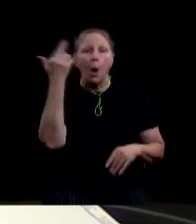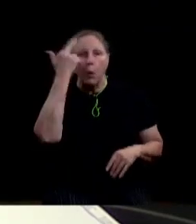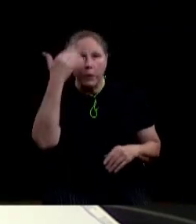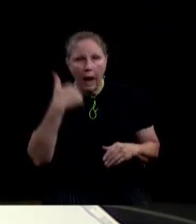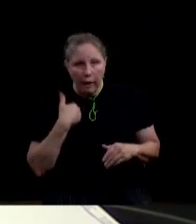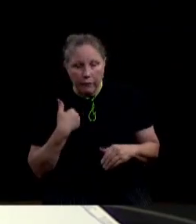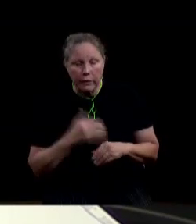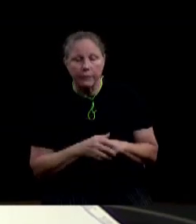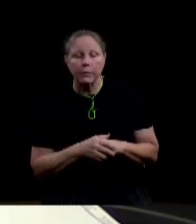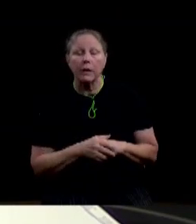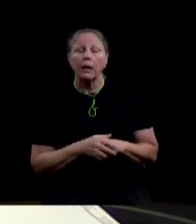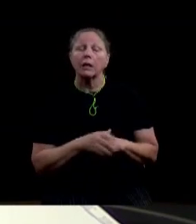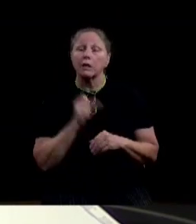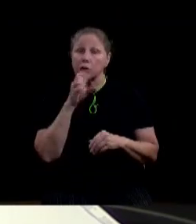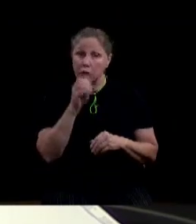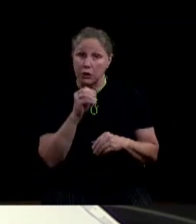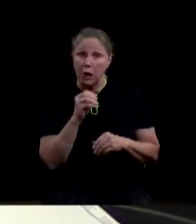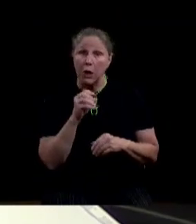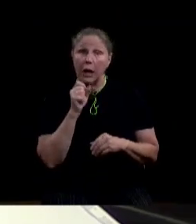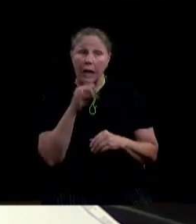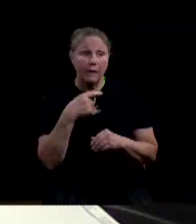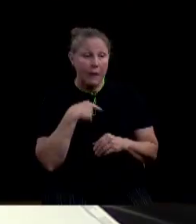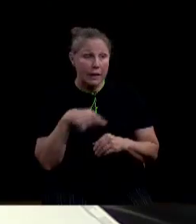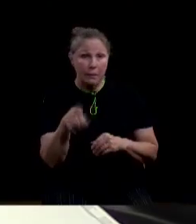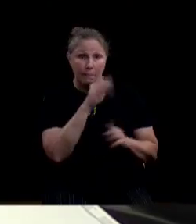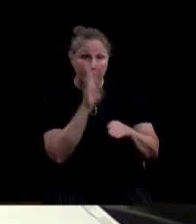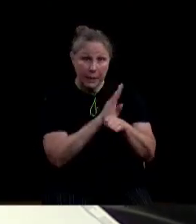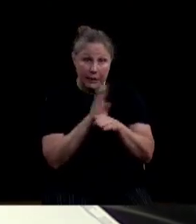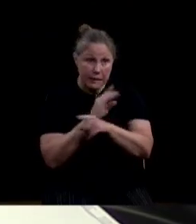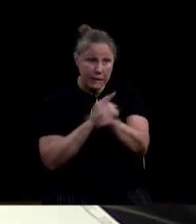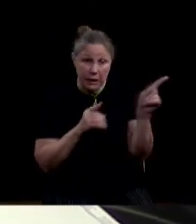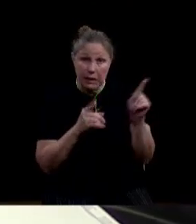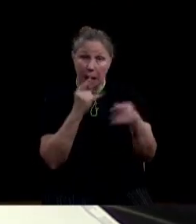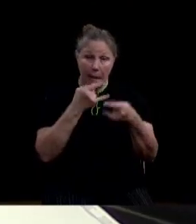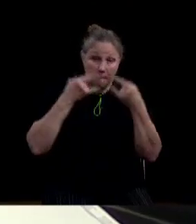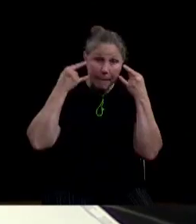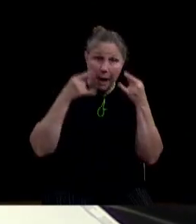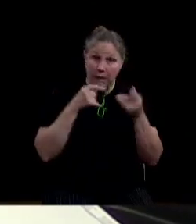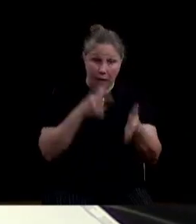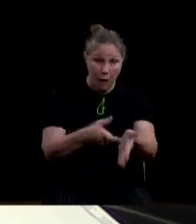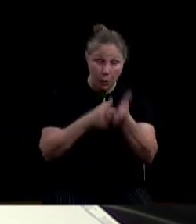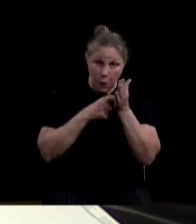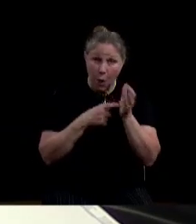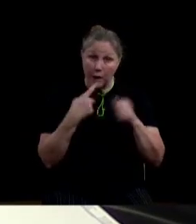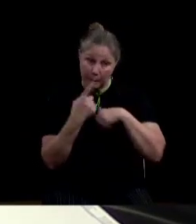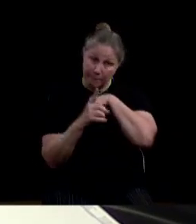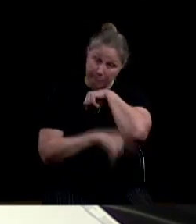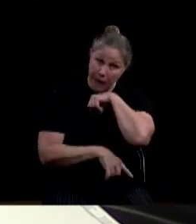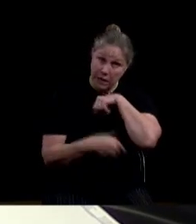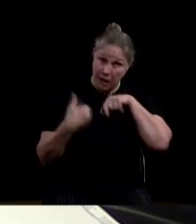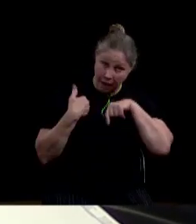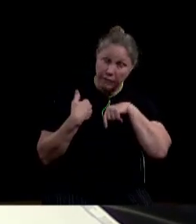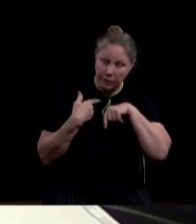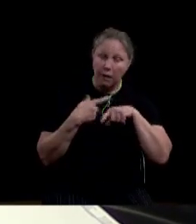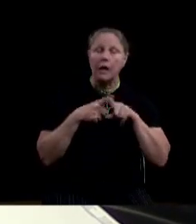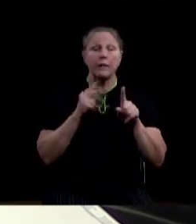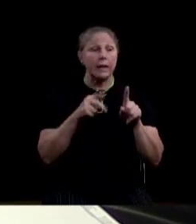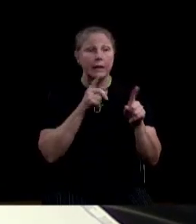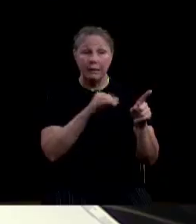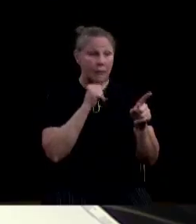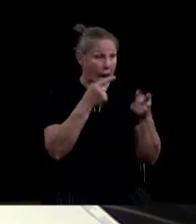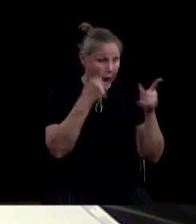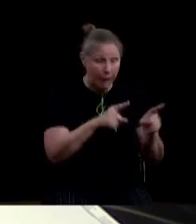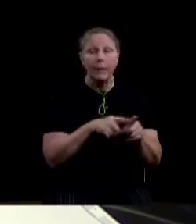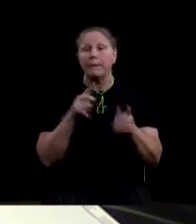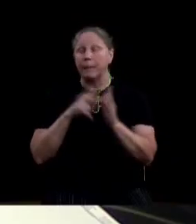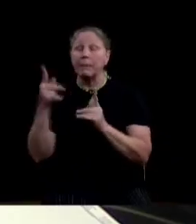to businesses that do not insist on their patrons wearing a mask, it will likely not be followed. I believe if we can keep our exposure